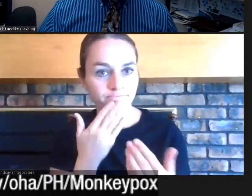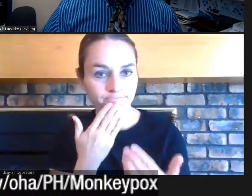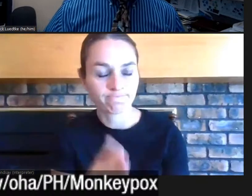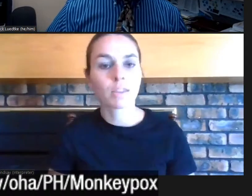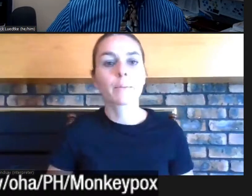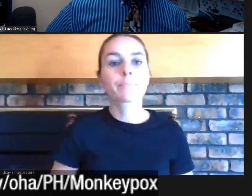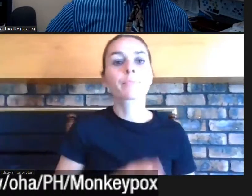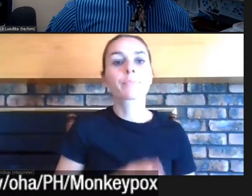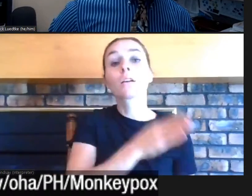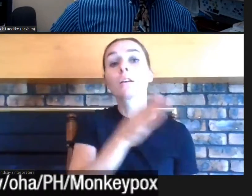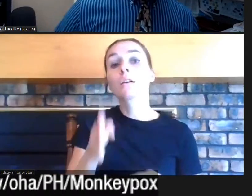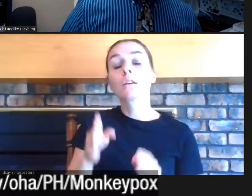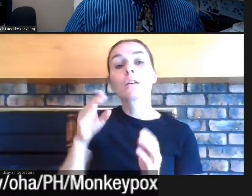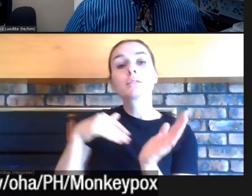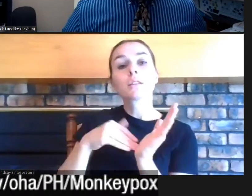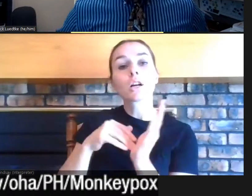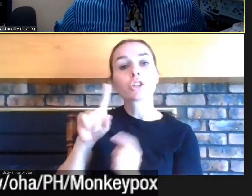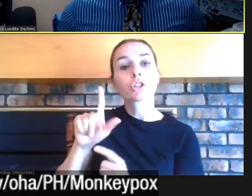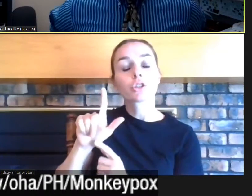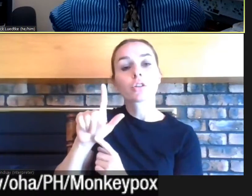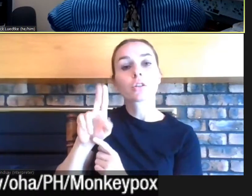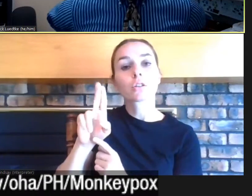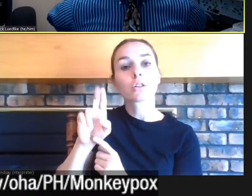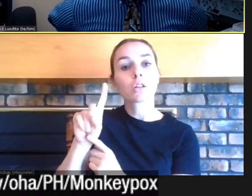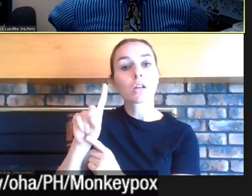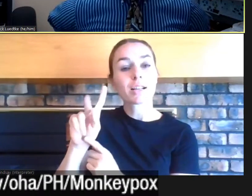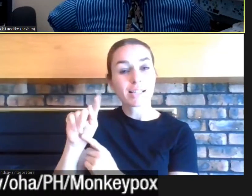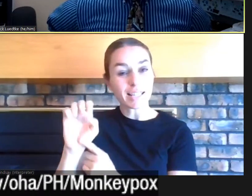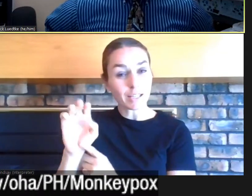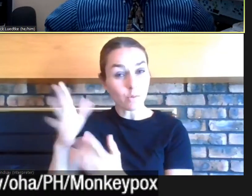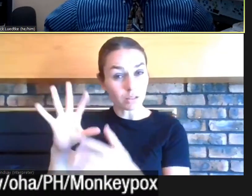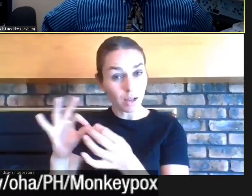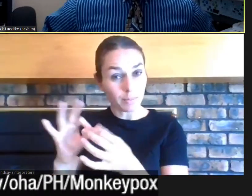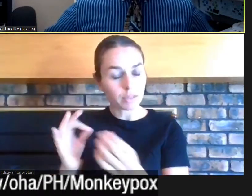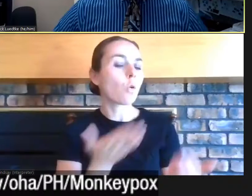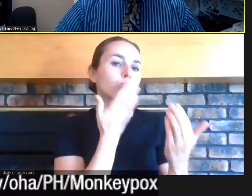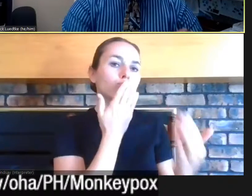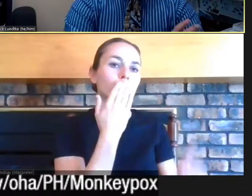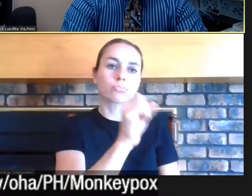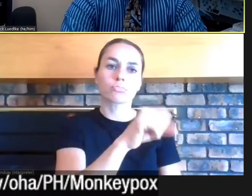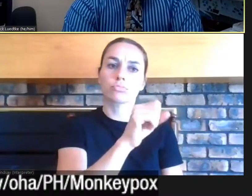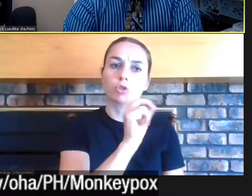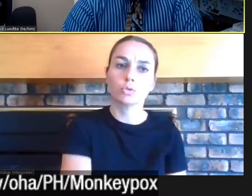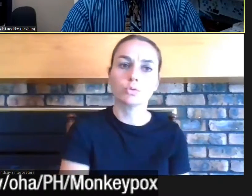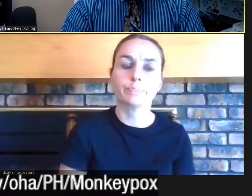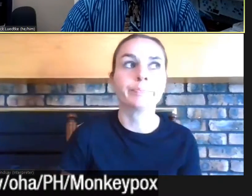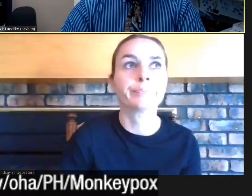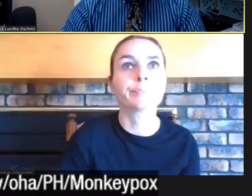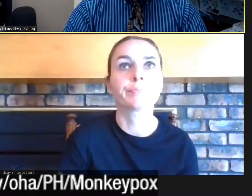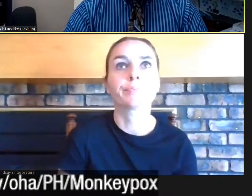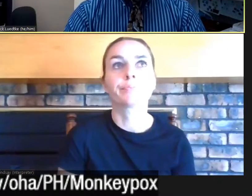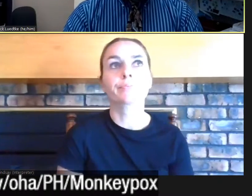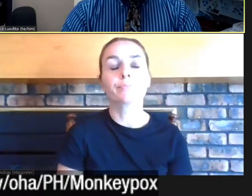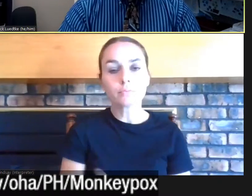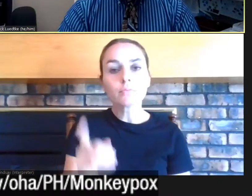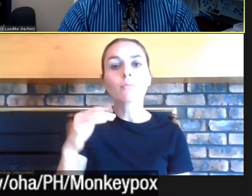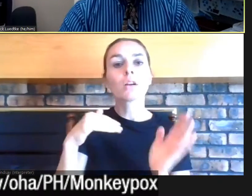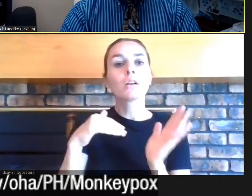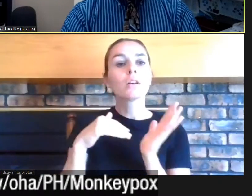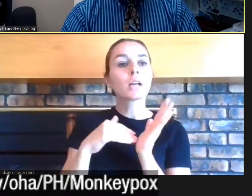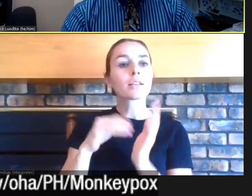you like to make a few remarks? Yes, I would, and thank you, Dean, for that opportunity. As Dr. Sidelinger